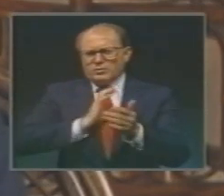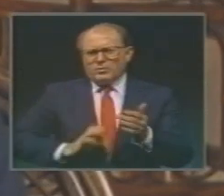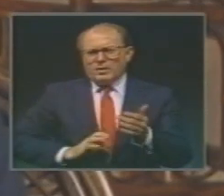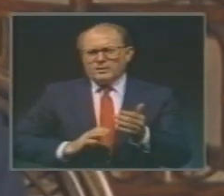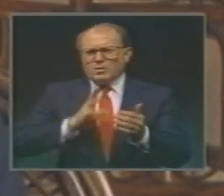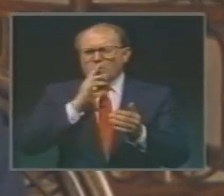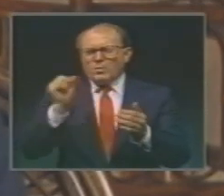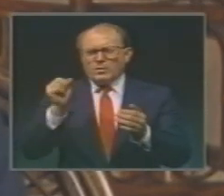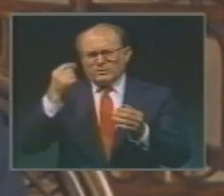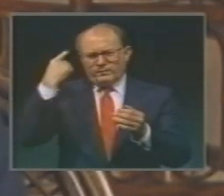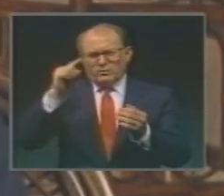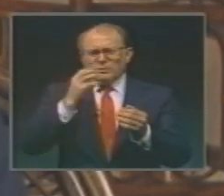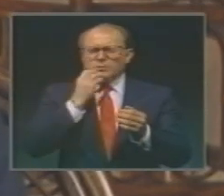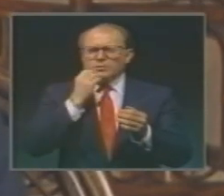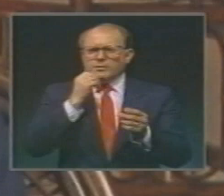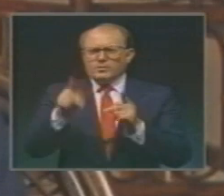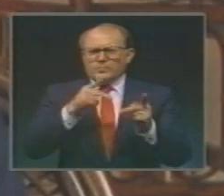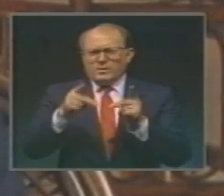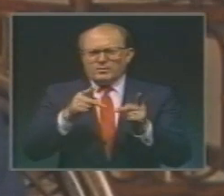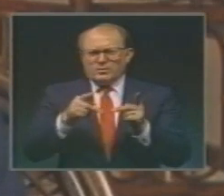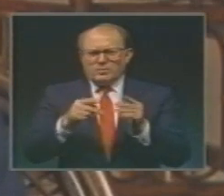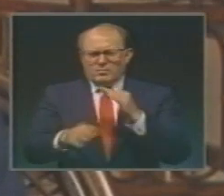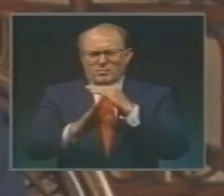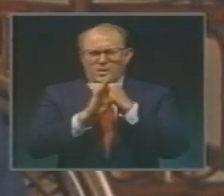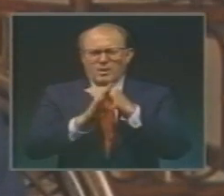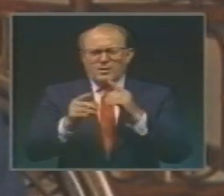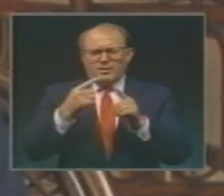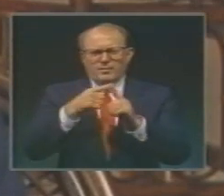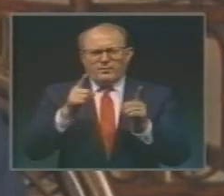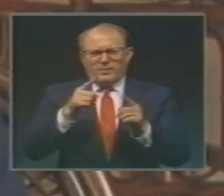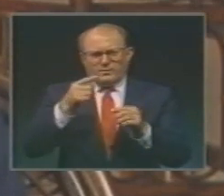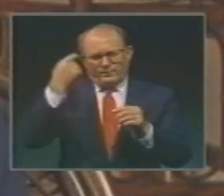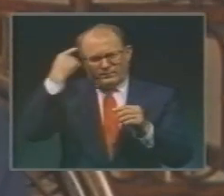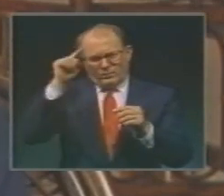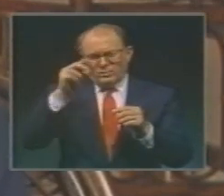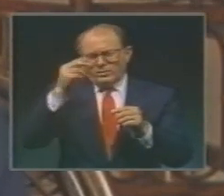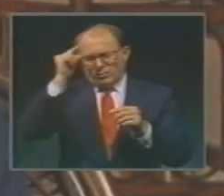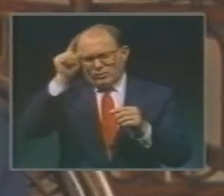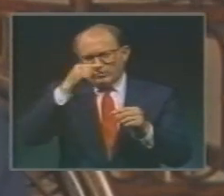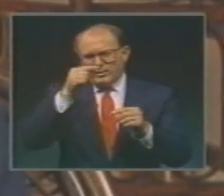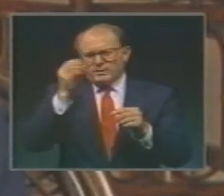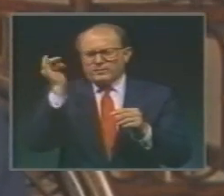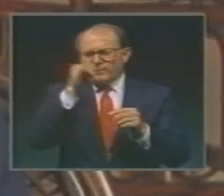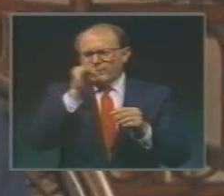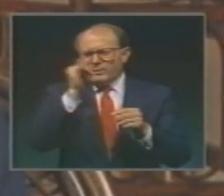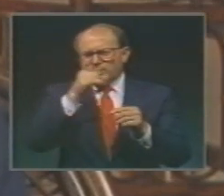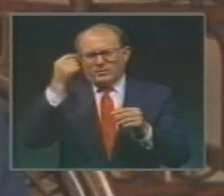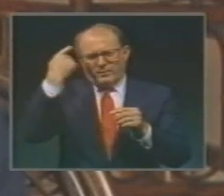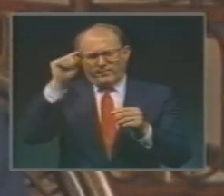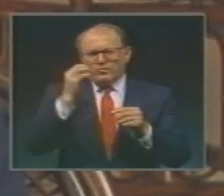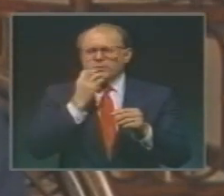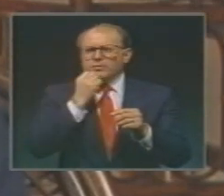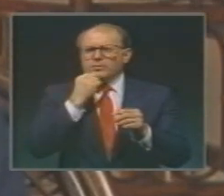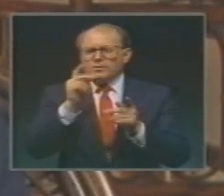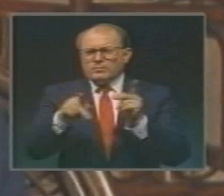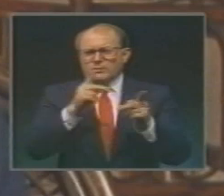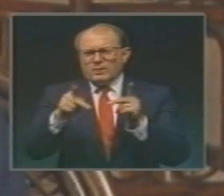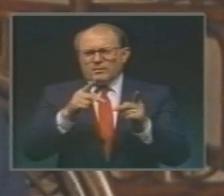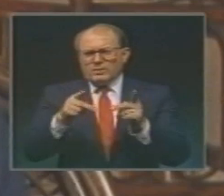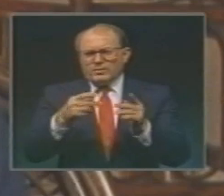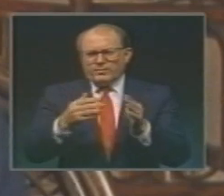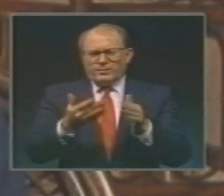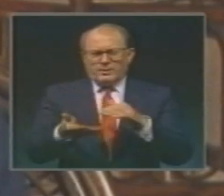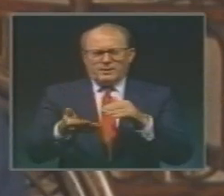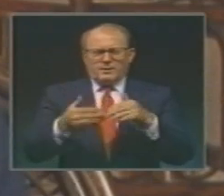Jews a stumbling block. To the Greeks, it is foolishness. You see, to the Jewish people, the